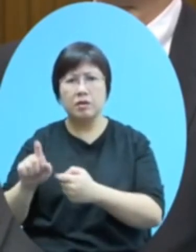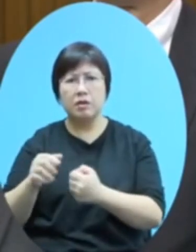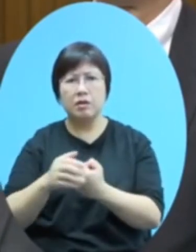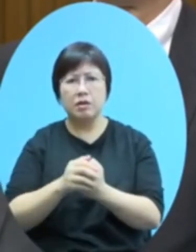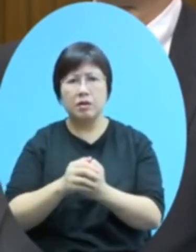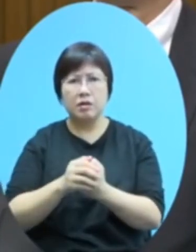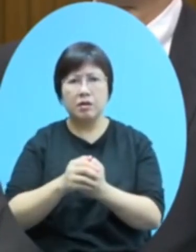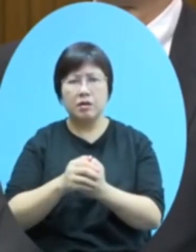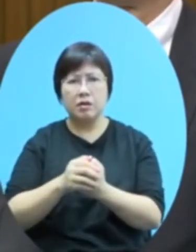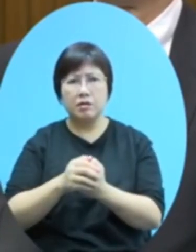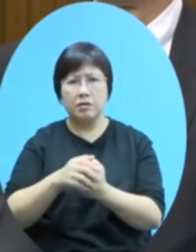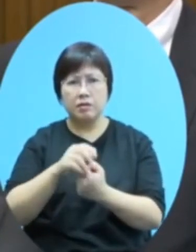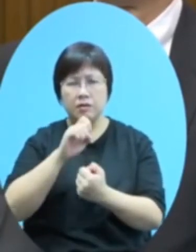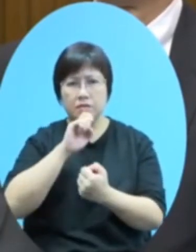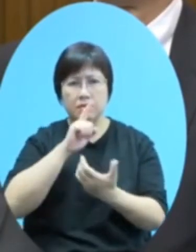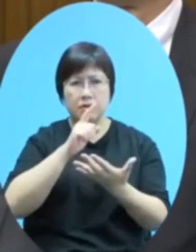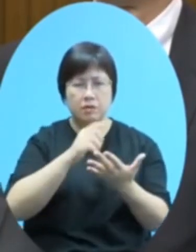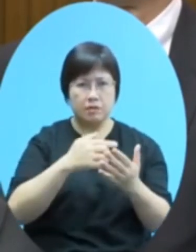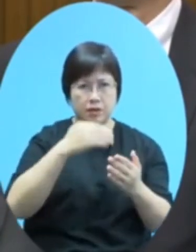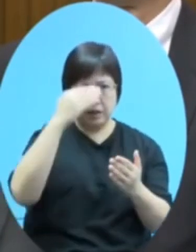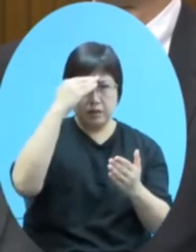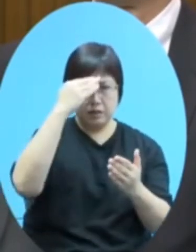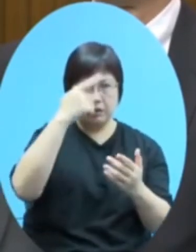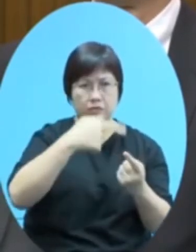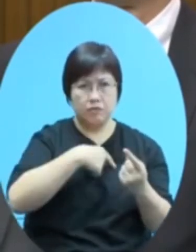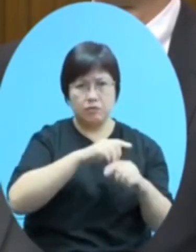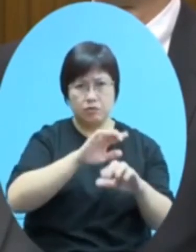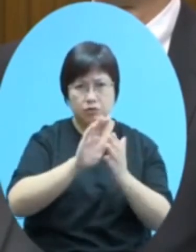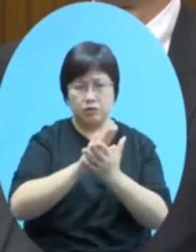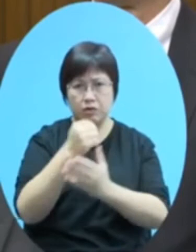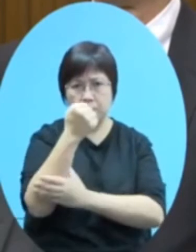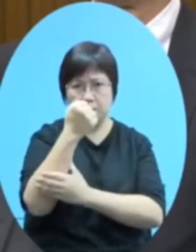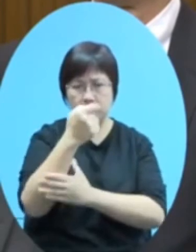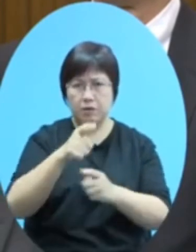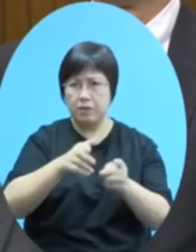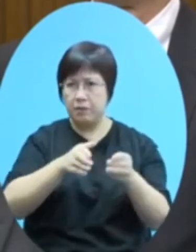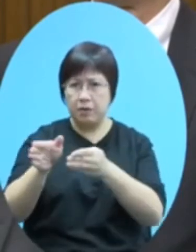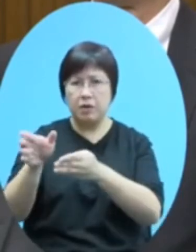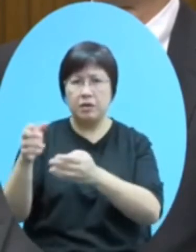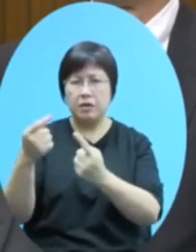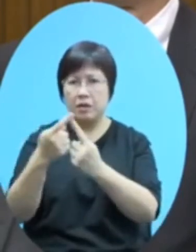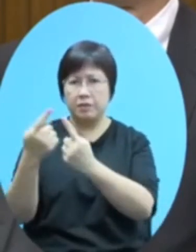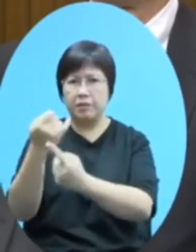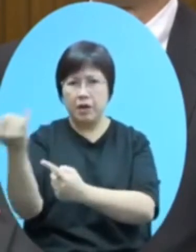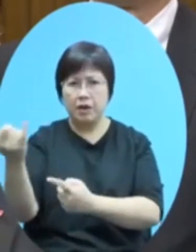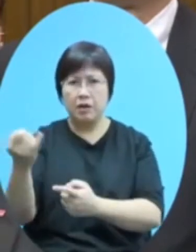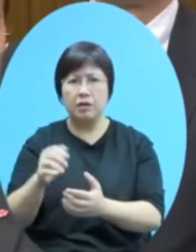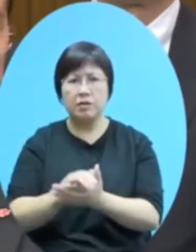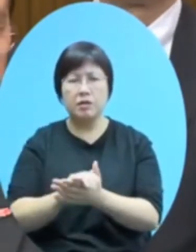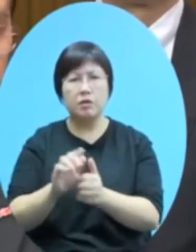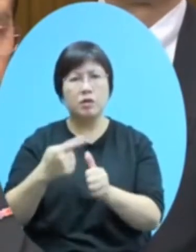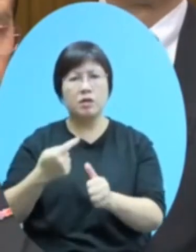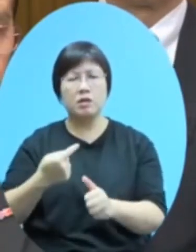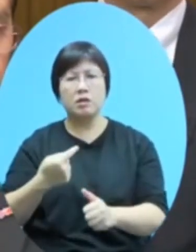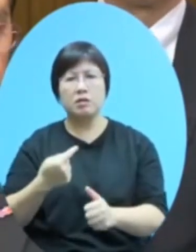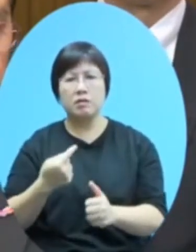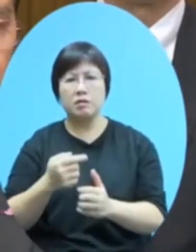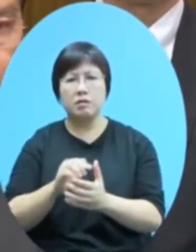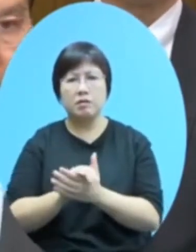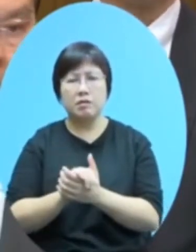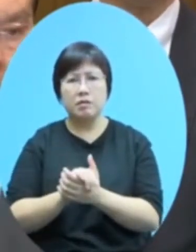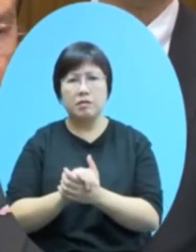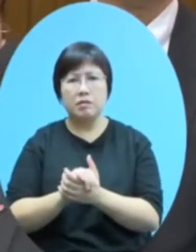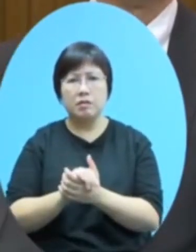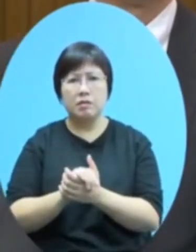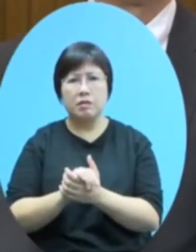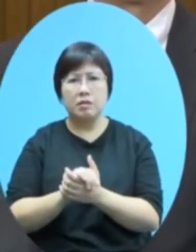issuing condemnations and singling out the police to bear all the blame of the people? Thank you. Well, first of all, we have